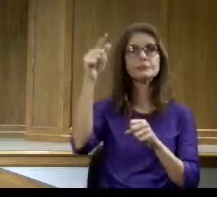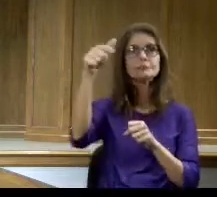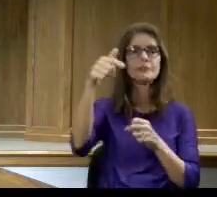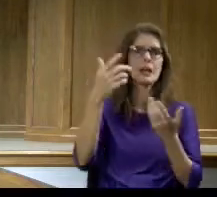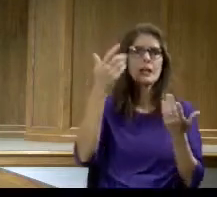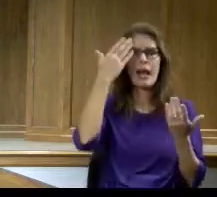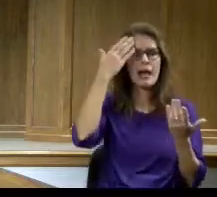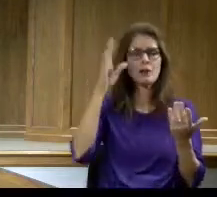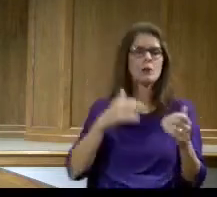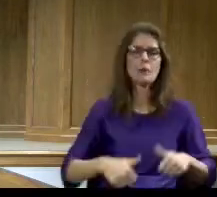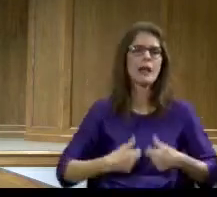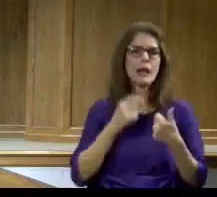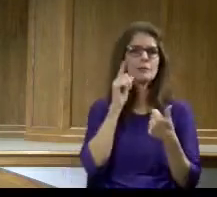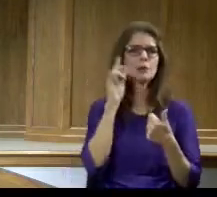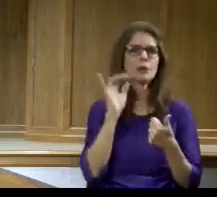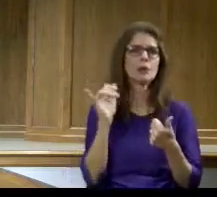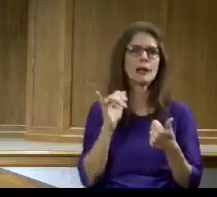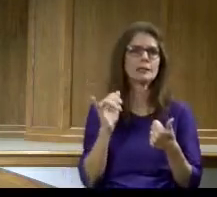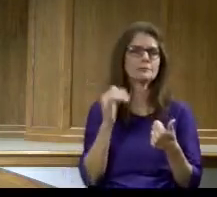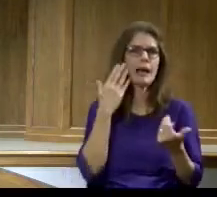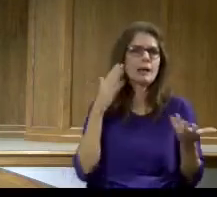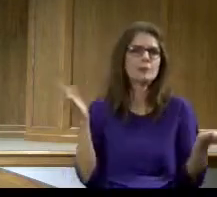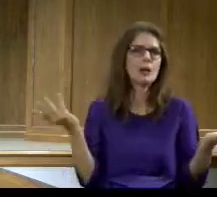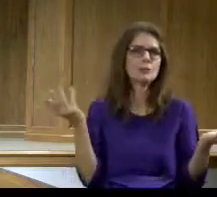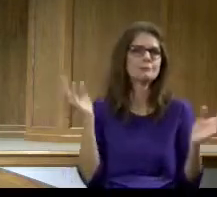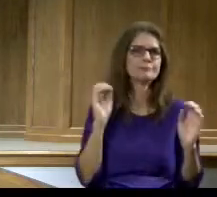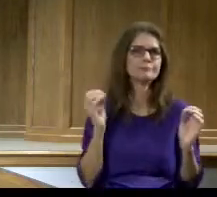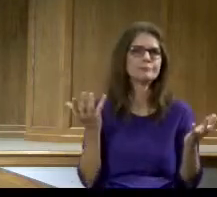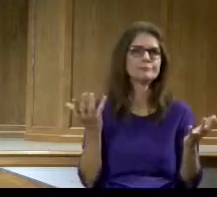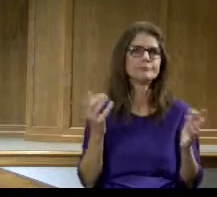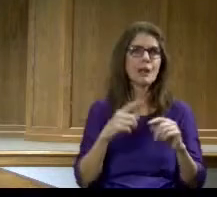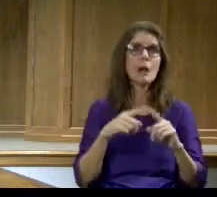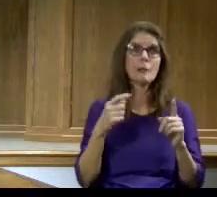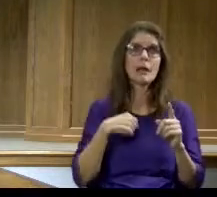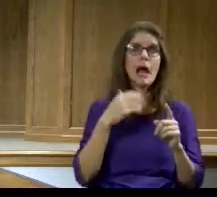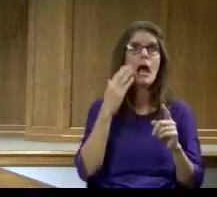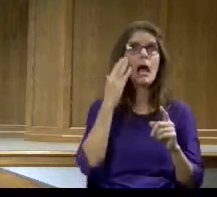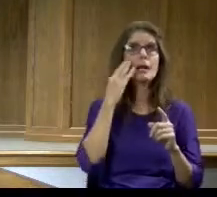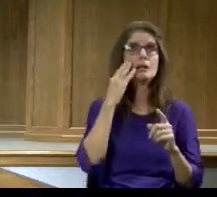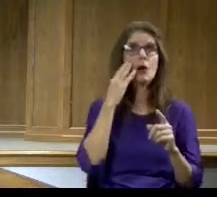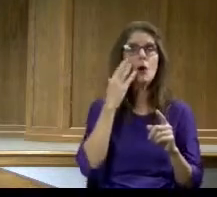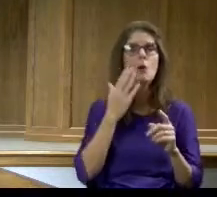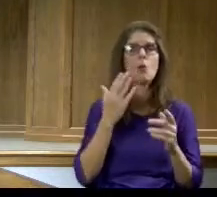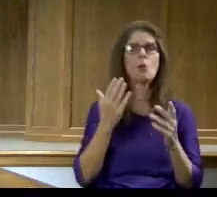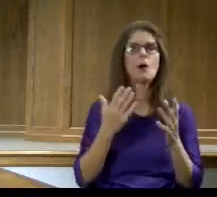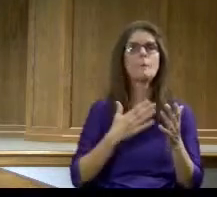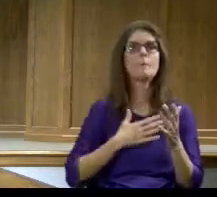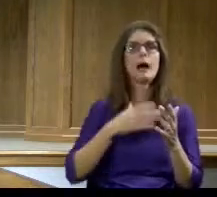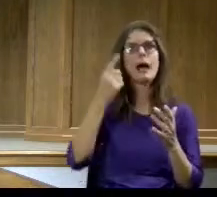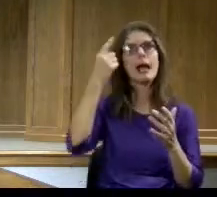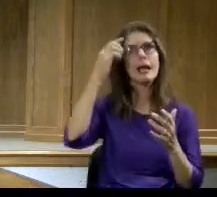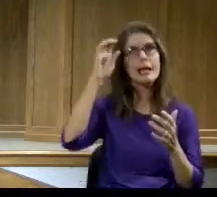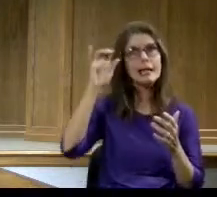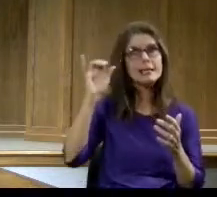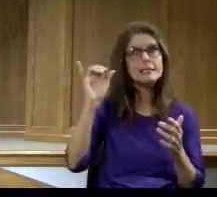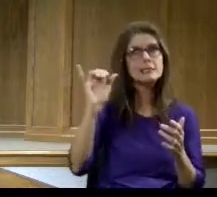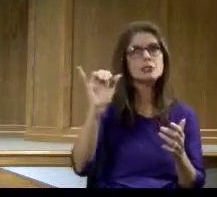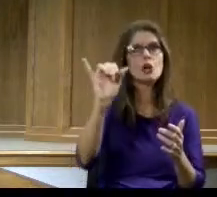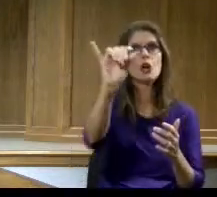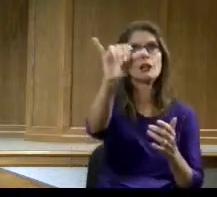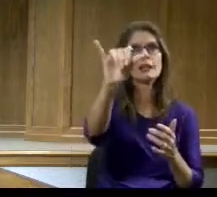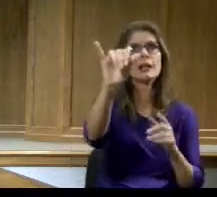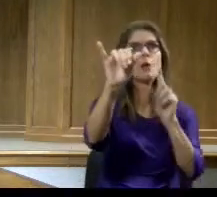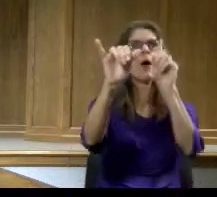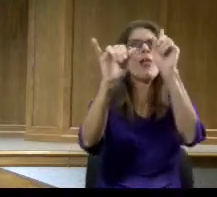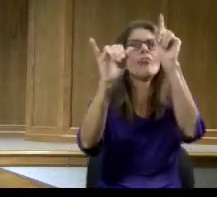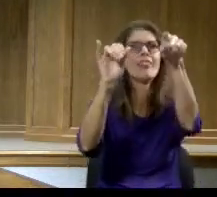do know what my eternity looks like, because it is a gift from the cross